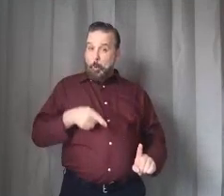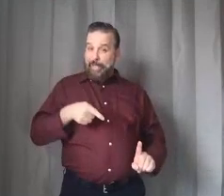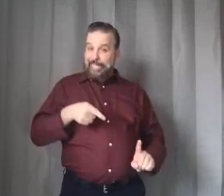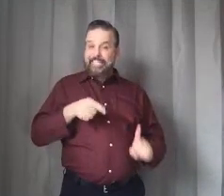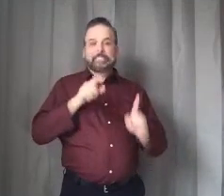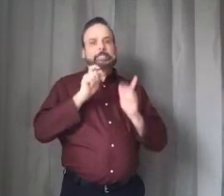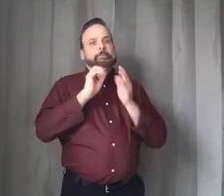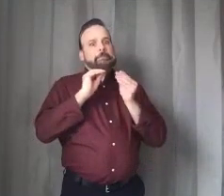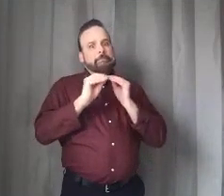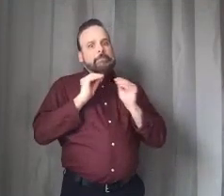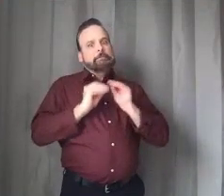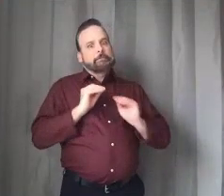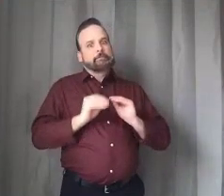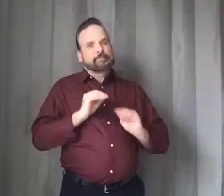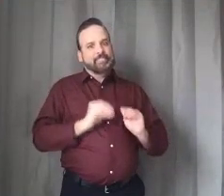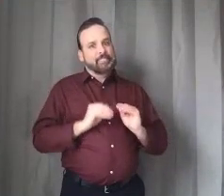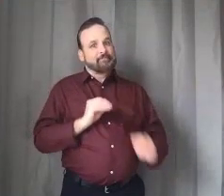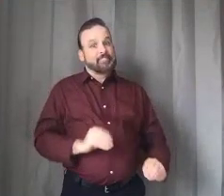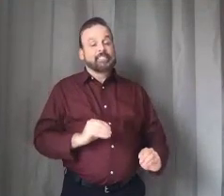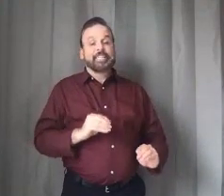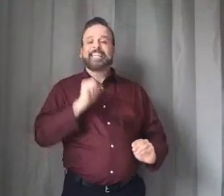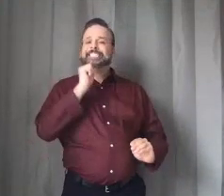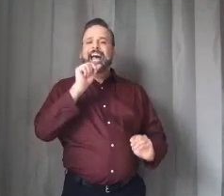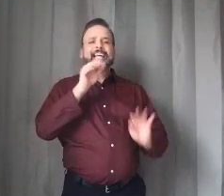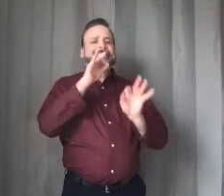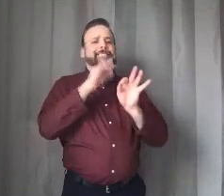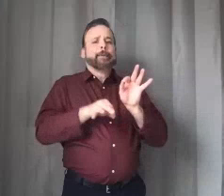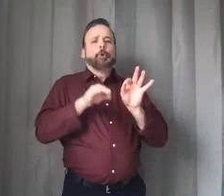It's like you got to go through them. You might have to slash whole sections.